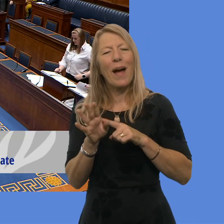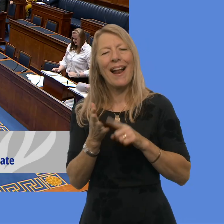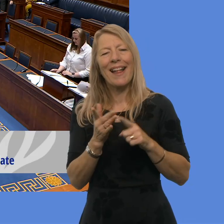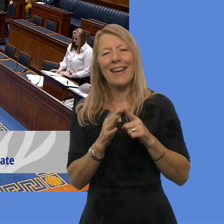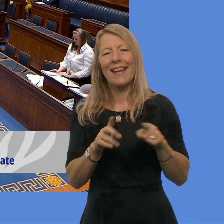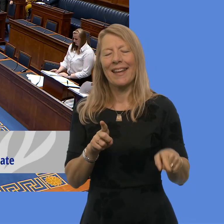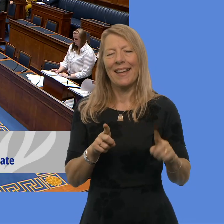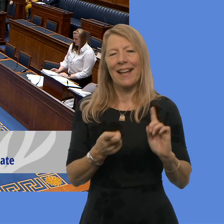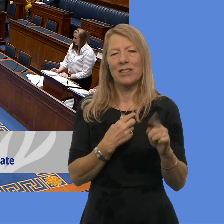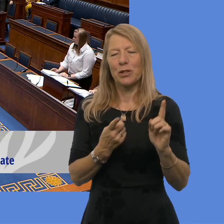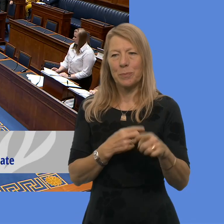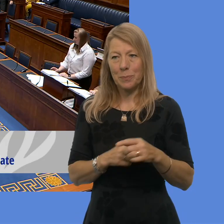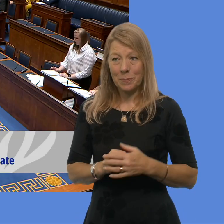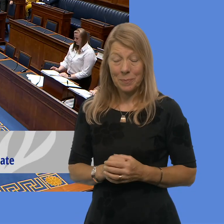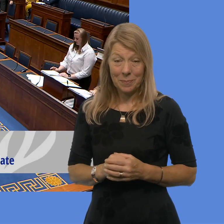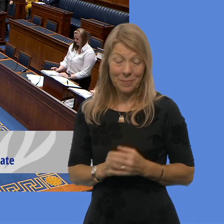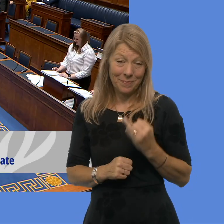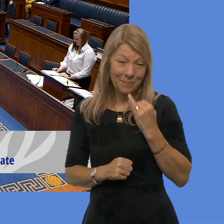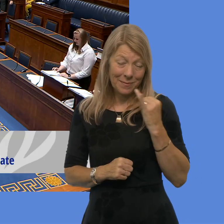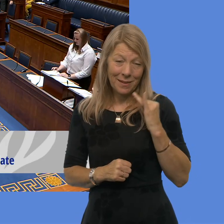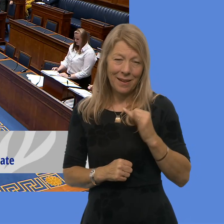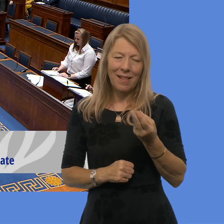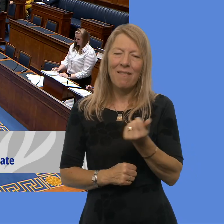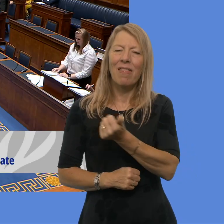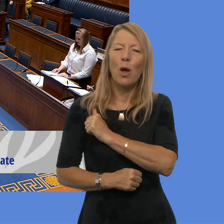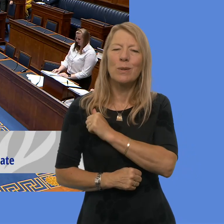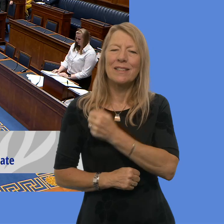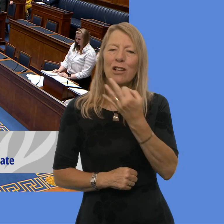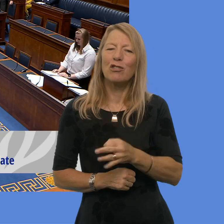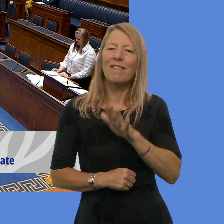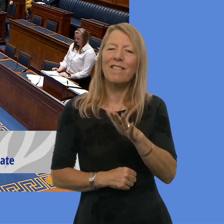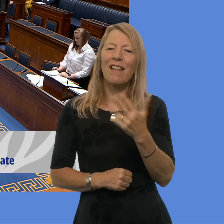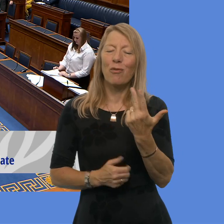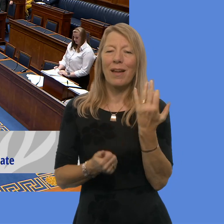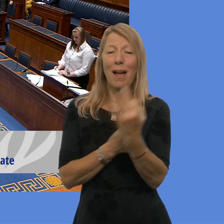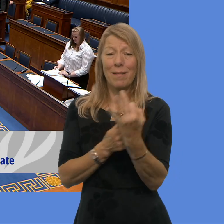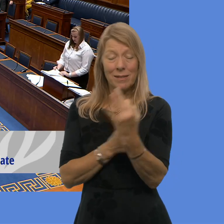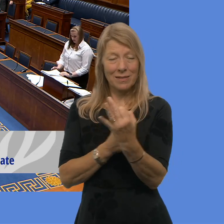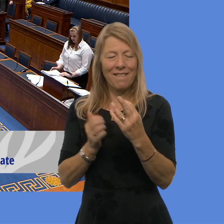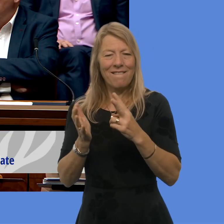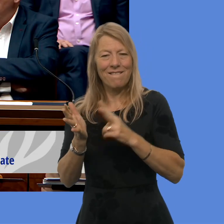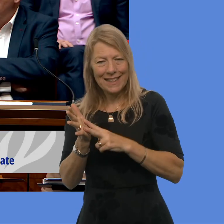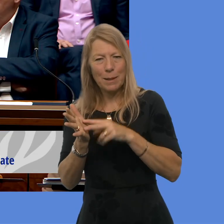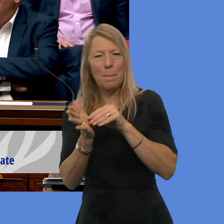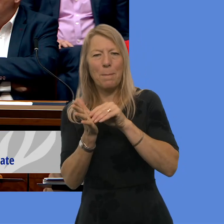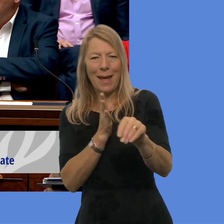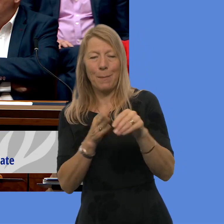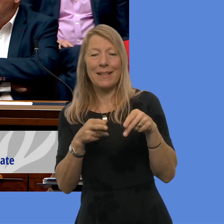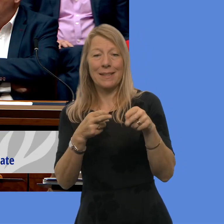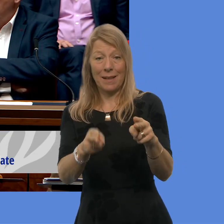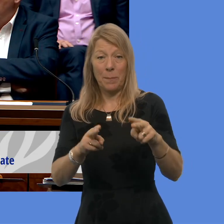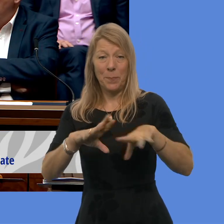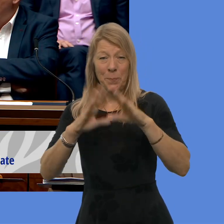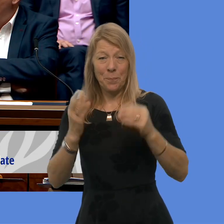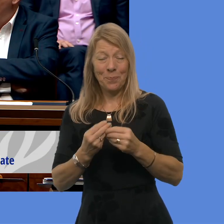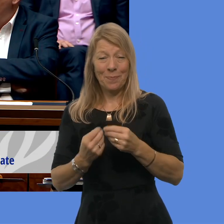As of last week, 11,853 applications have been submitted to the Victims Payment Scheme. Payments totalling almost £108 million